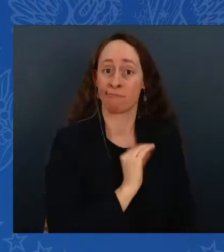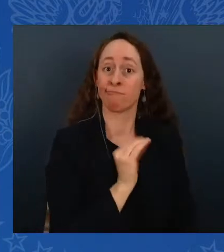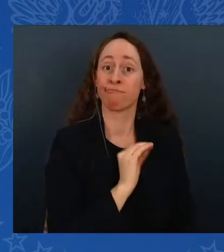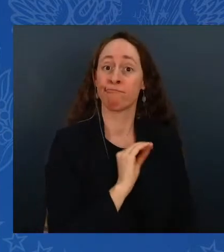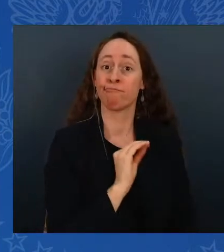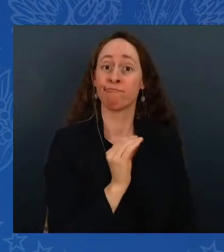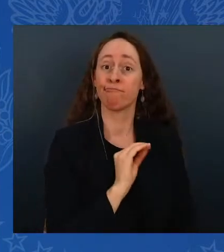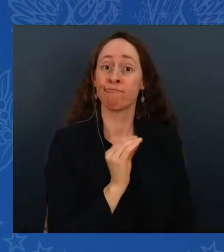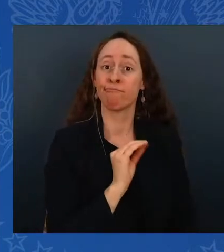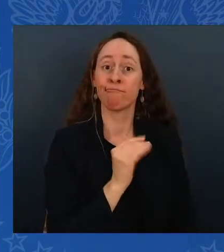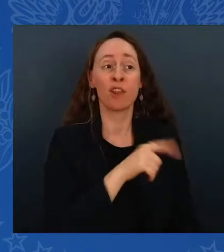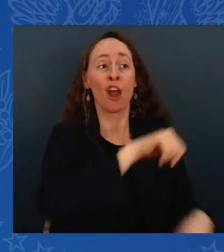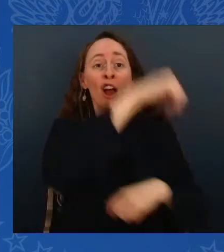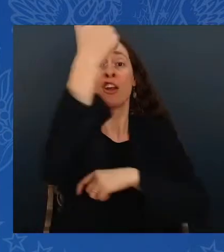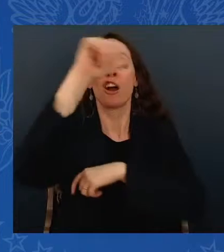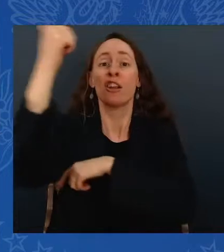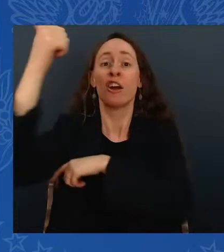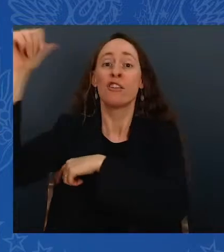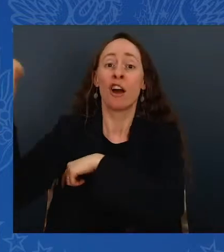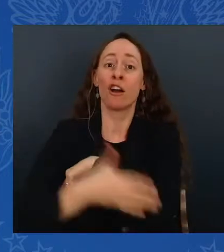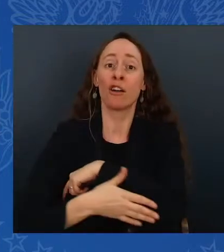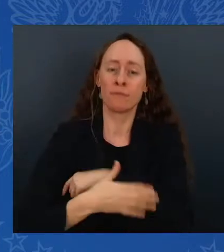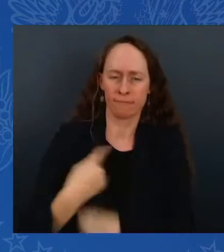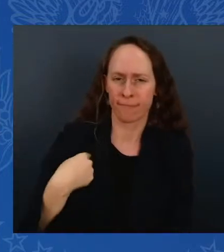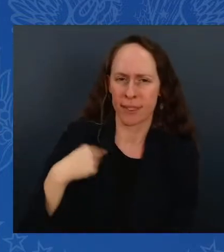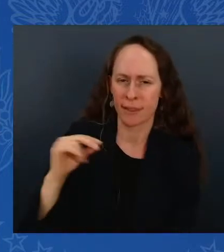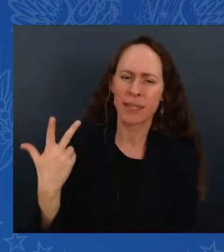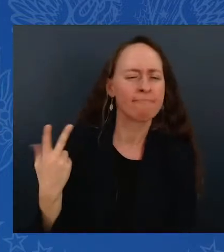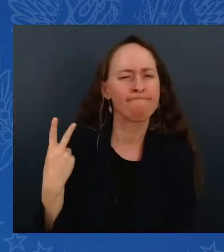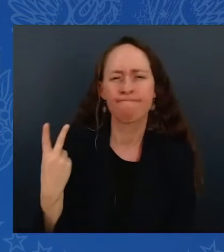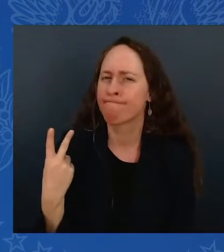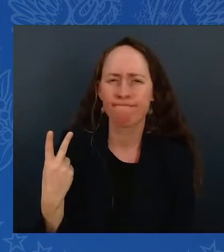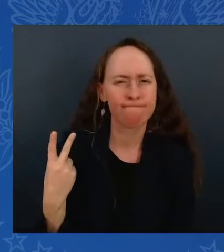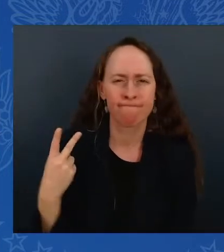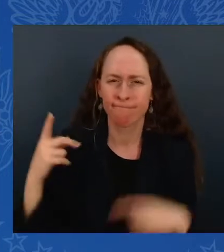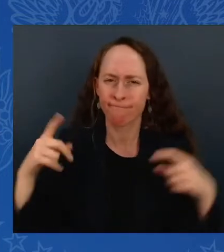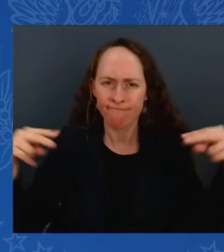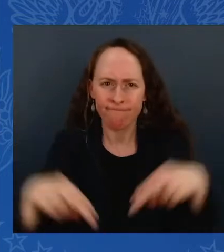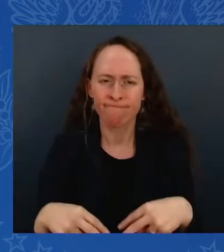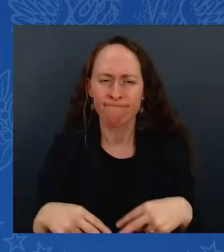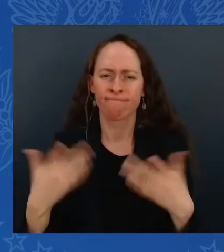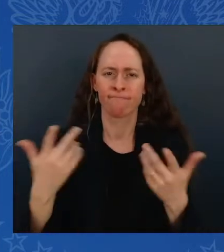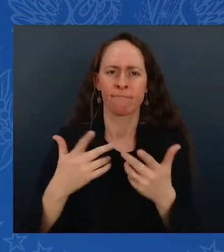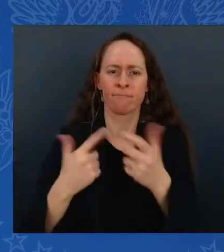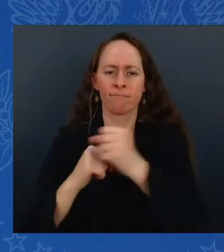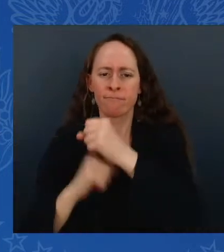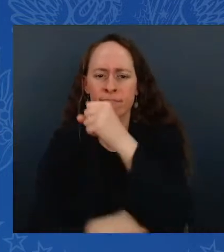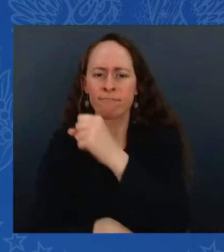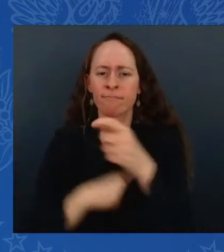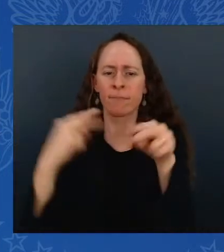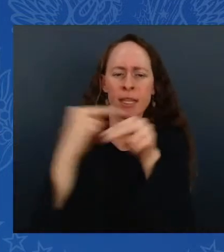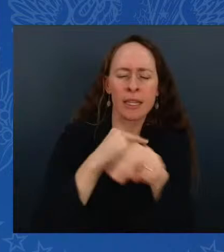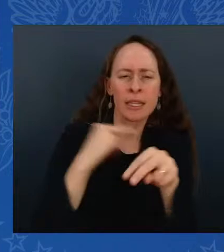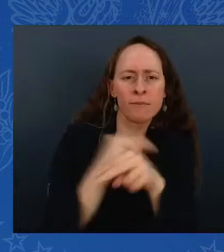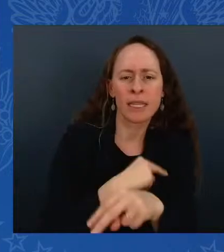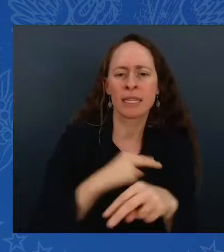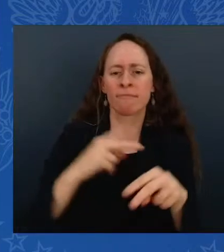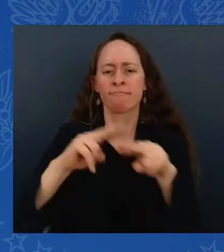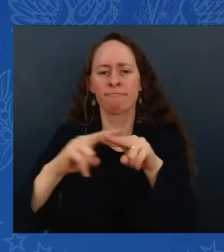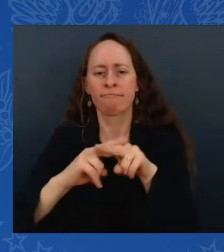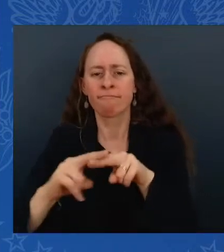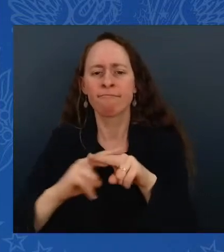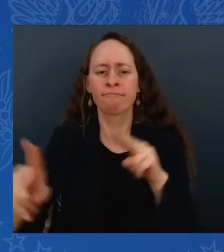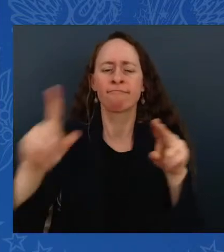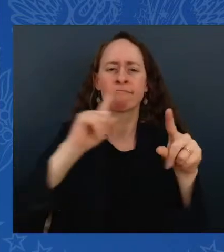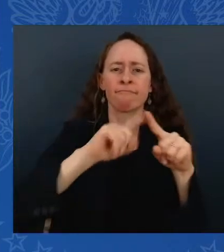projects building American roads, bridges, highways, and so much more beyond that, like aircraft carriers and tanks, they'll